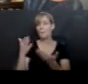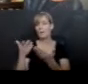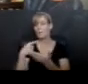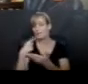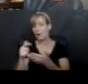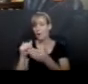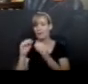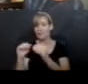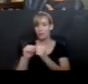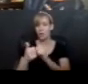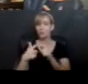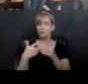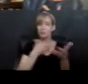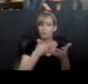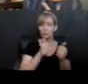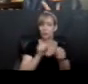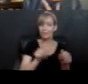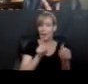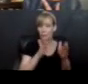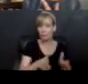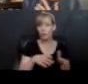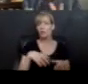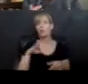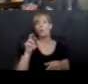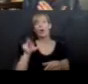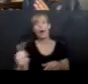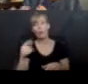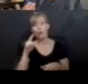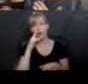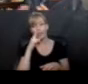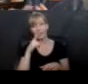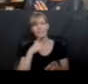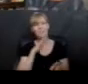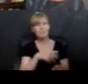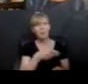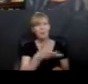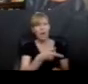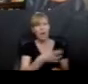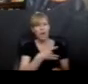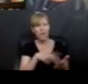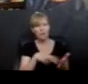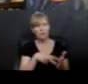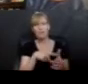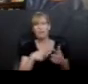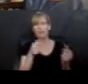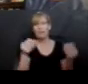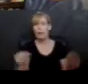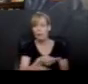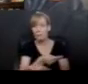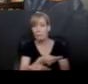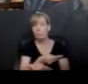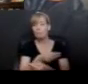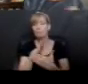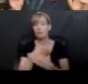teacher, other kids, right? Can be really good. What are you reading? You know, so that you can compare notes and maybe even trade.